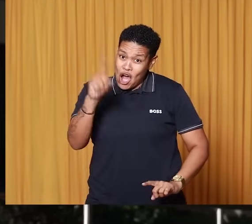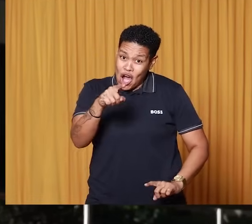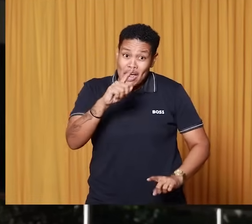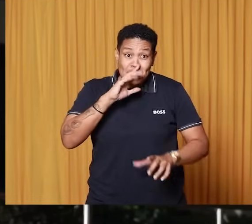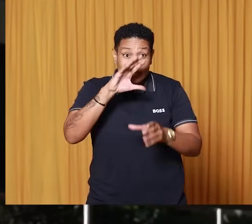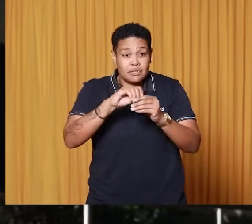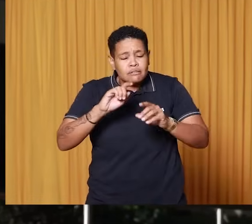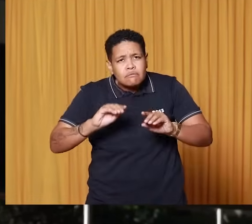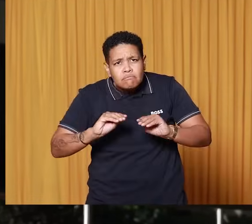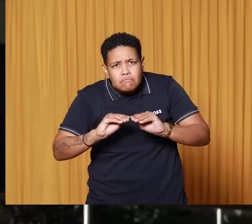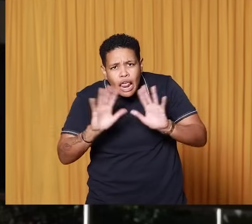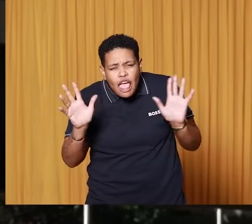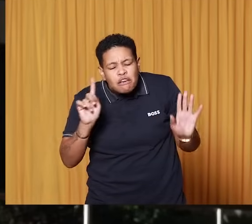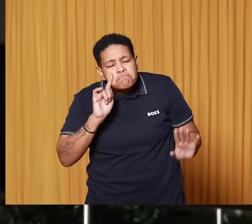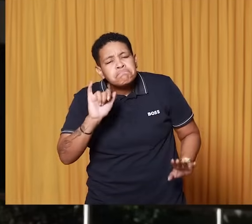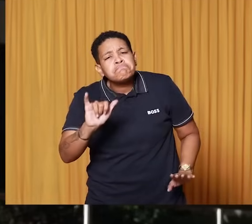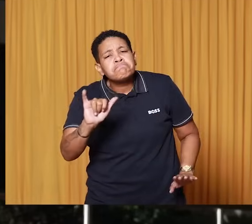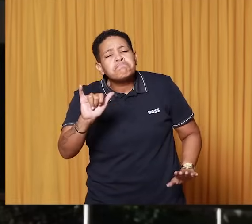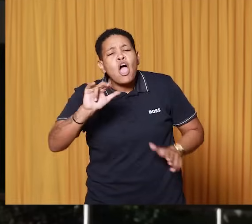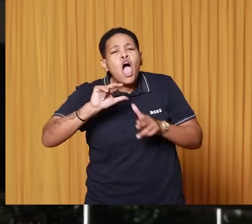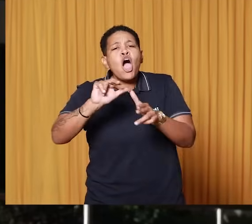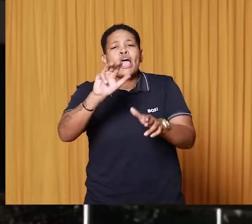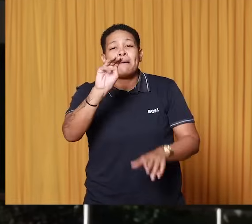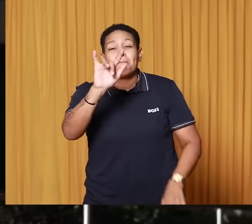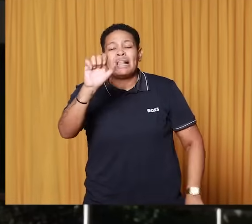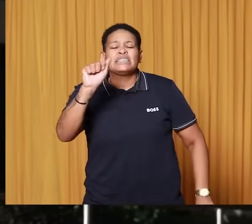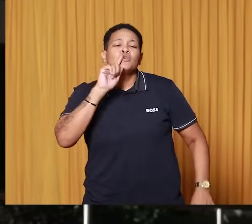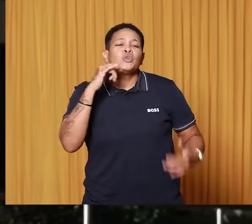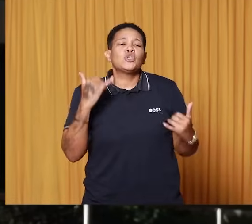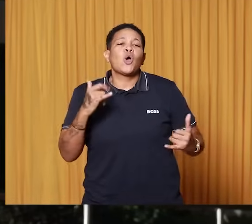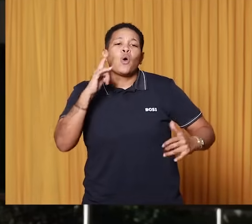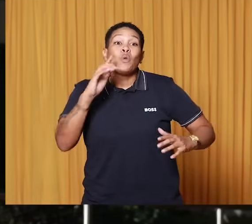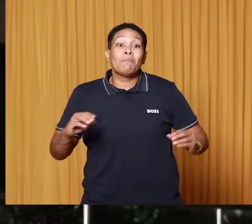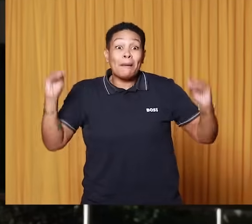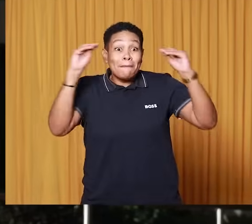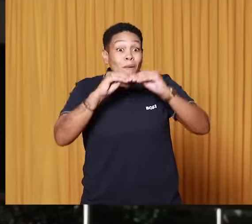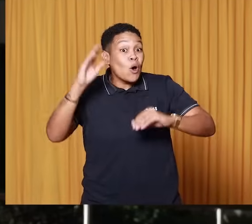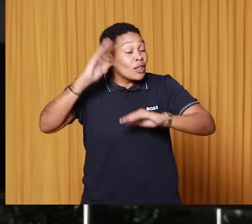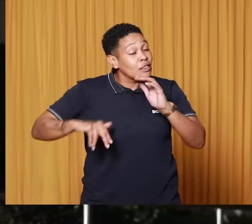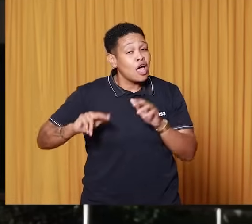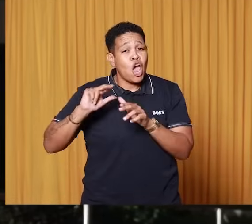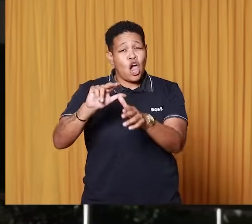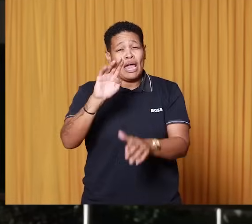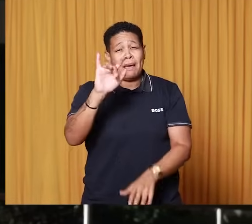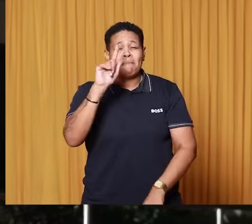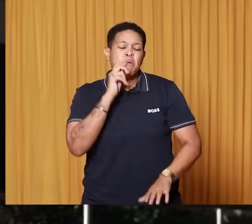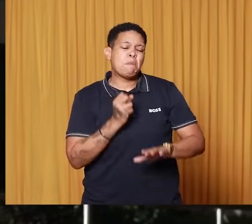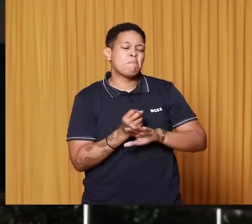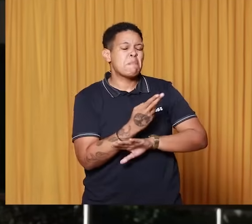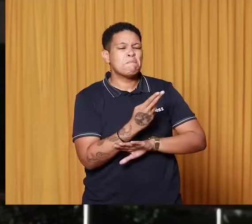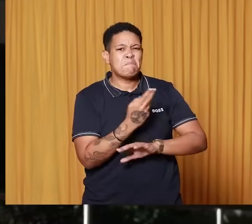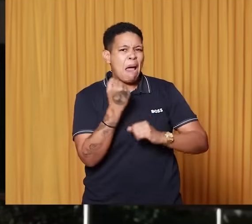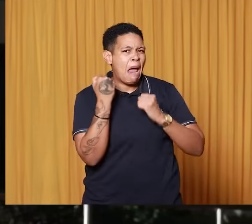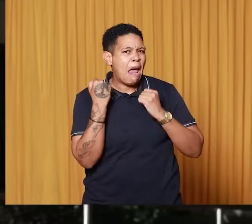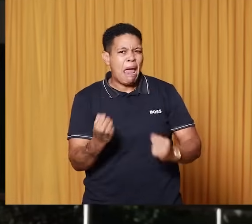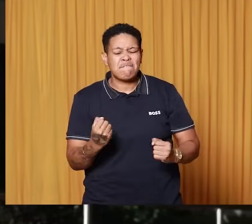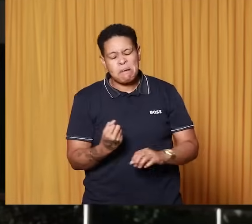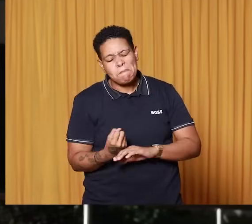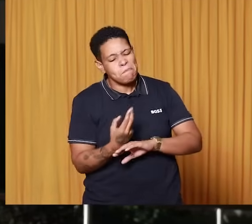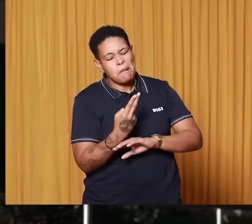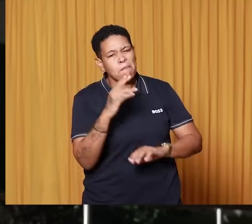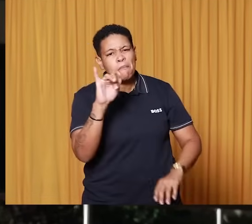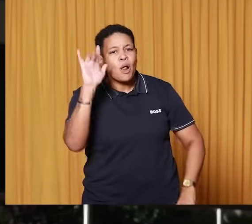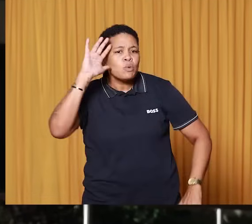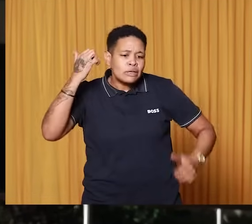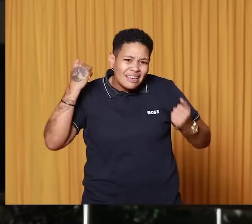becoming apparent that the impact of Hurricane Melissa could be greater than Hurricane Beryl, certainly in terms of rainfall